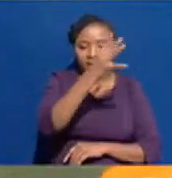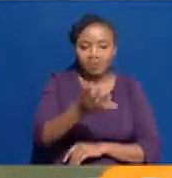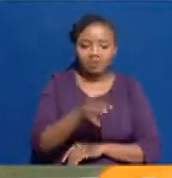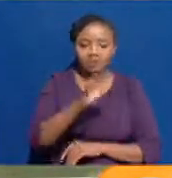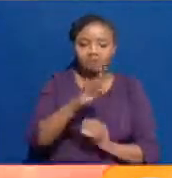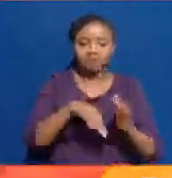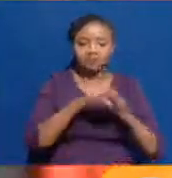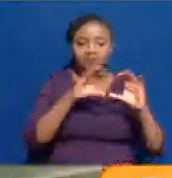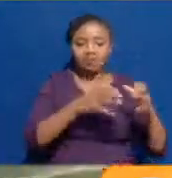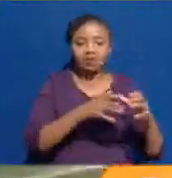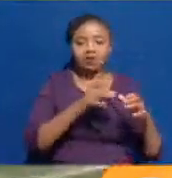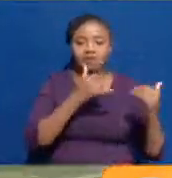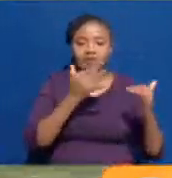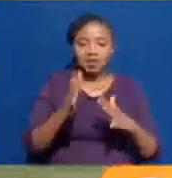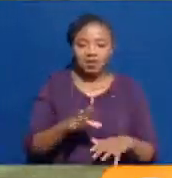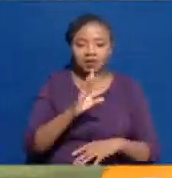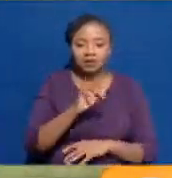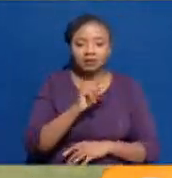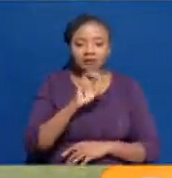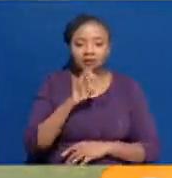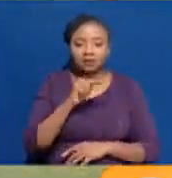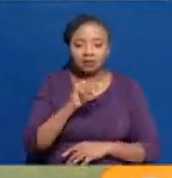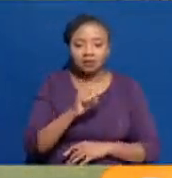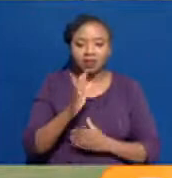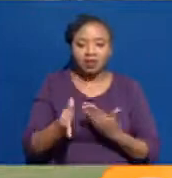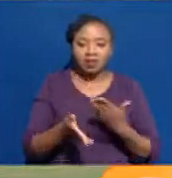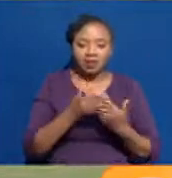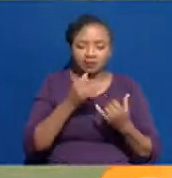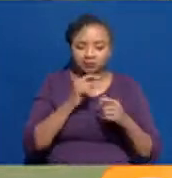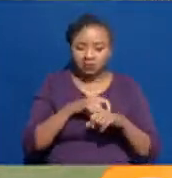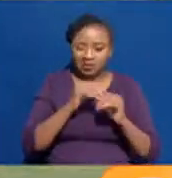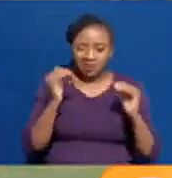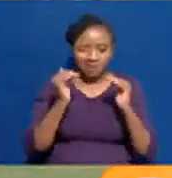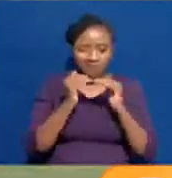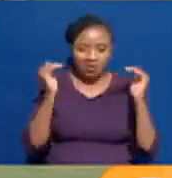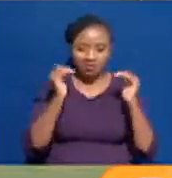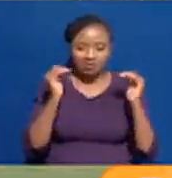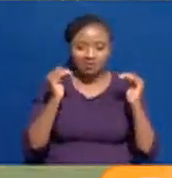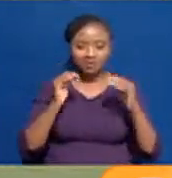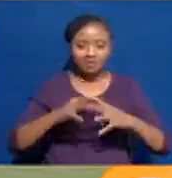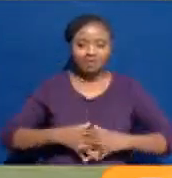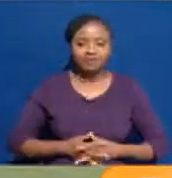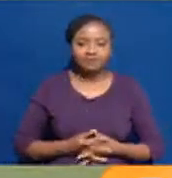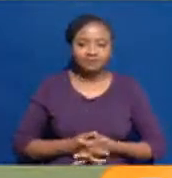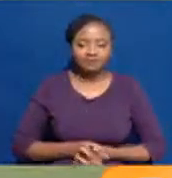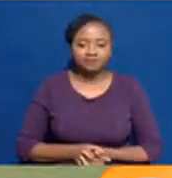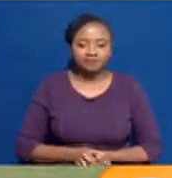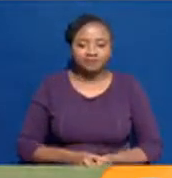stepped up to the plate to equalize in the dying minutes of the match.